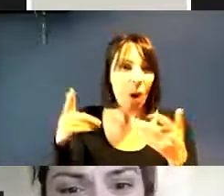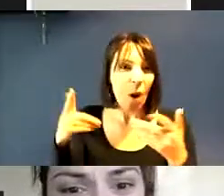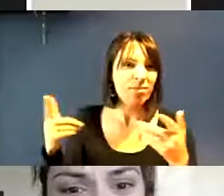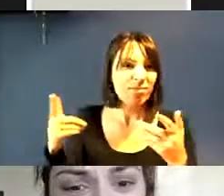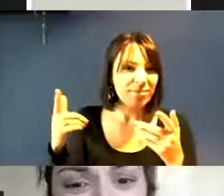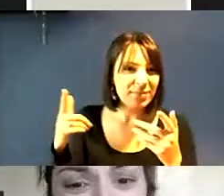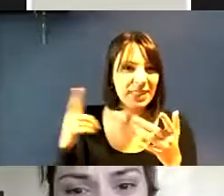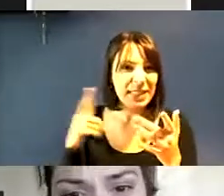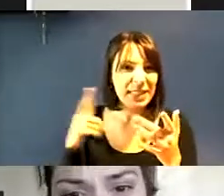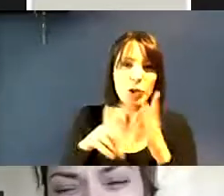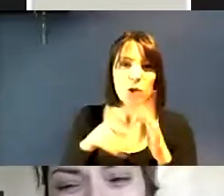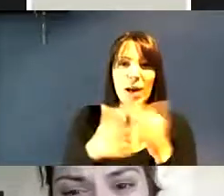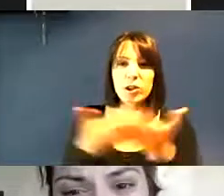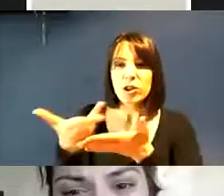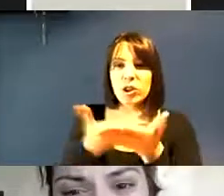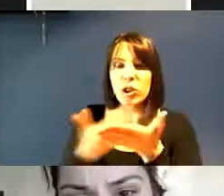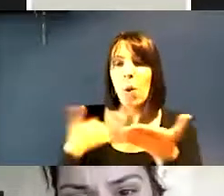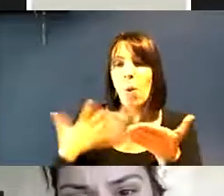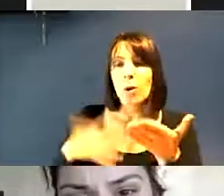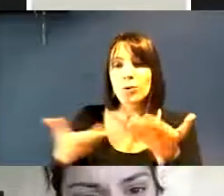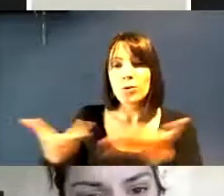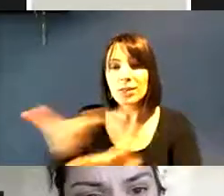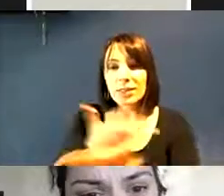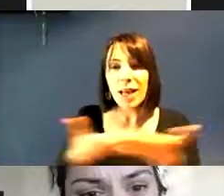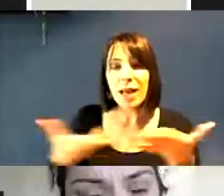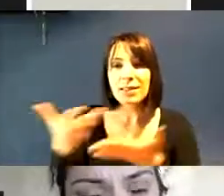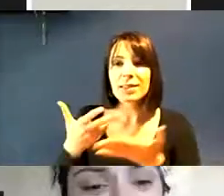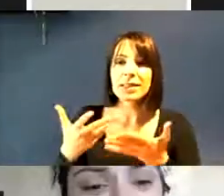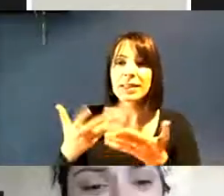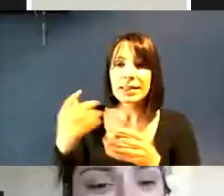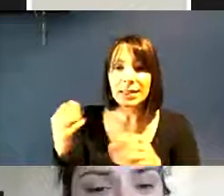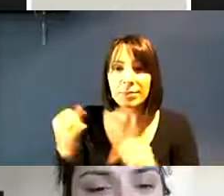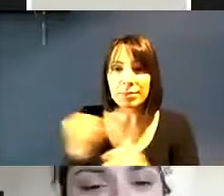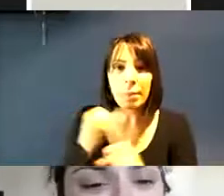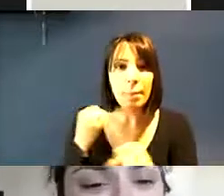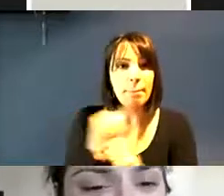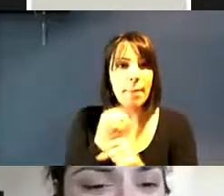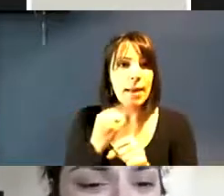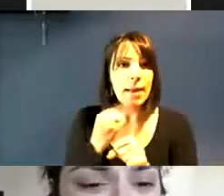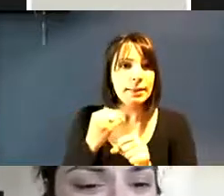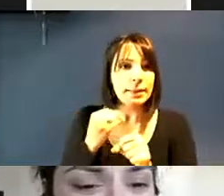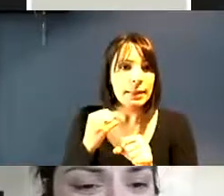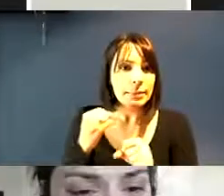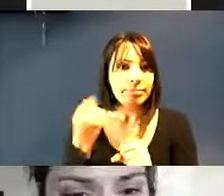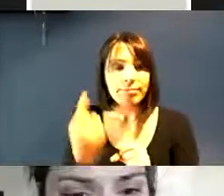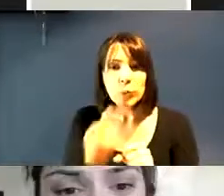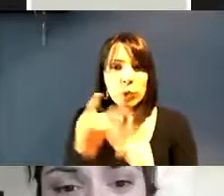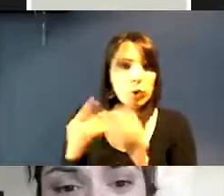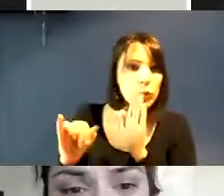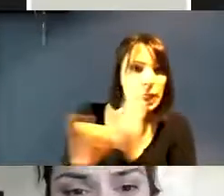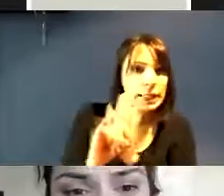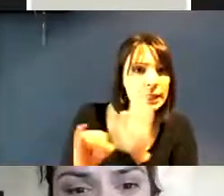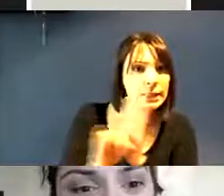positive personal identities and challenging gender and disability stereotypes and roles. So in